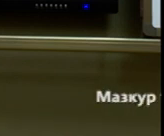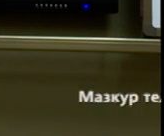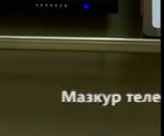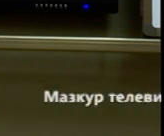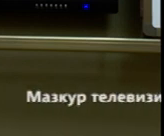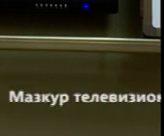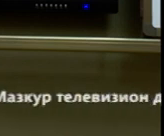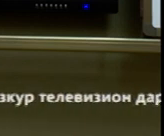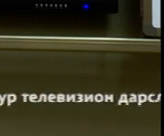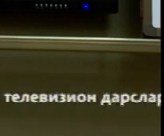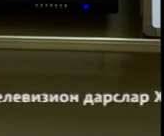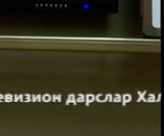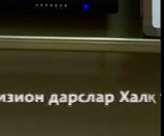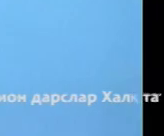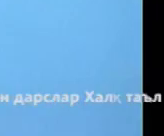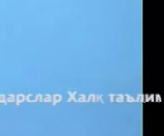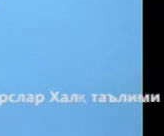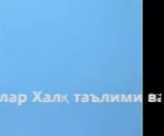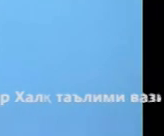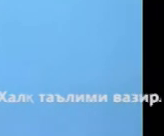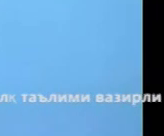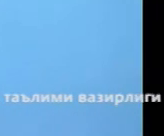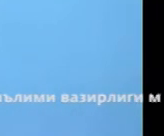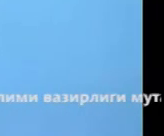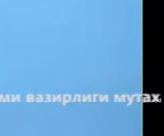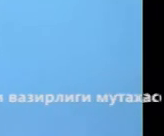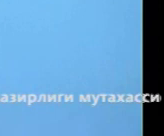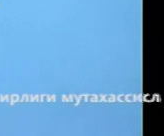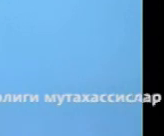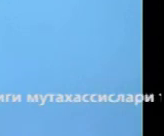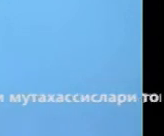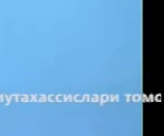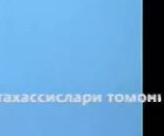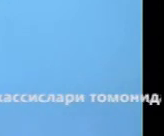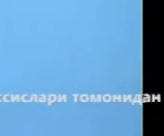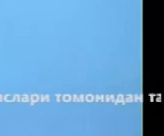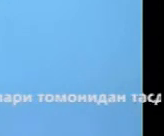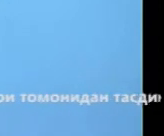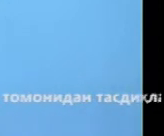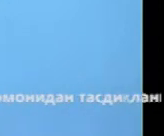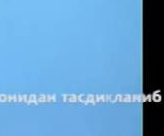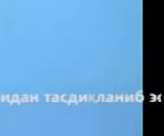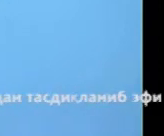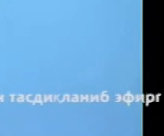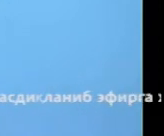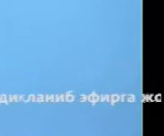books to page 82. Today's our lesson is Lesson 5, May Day holiday.